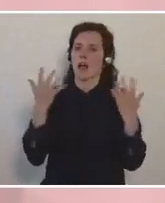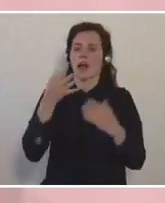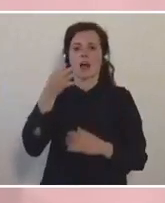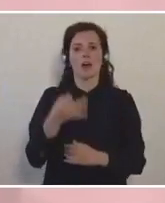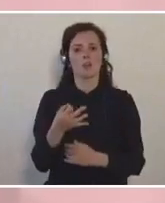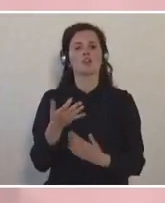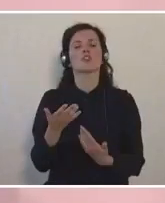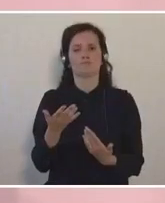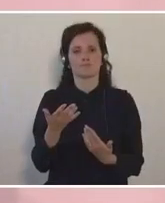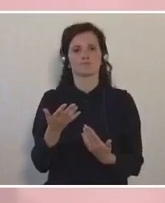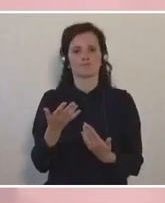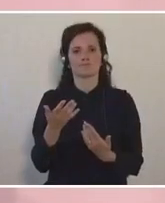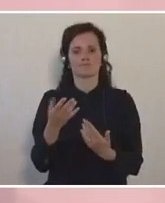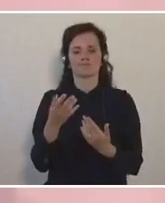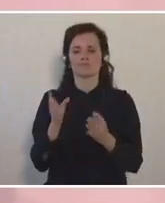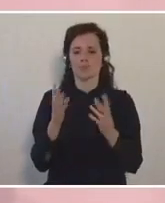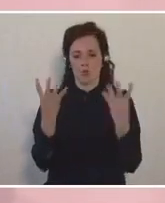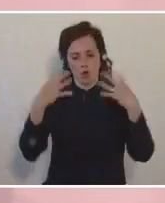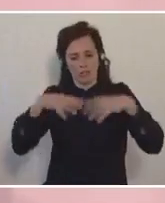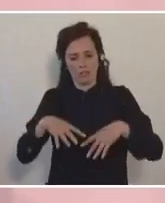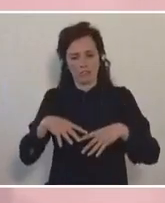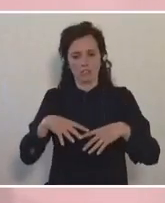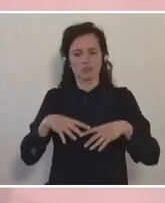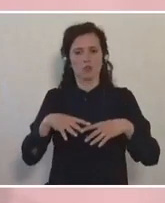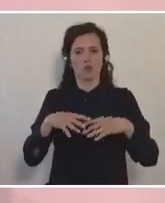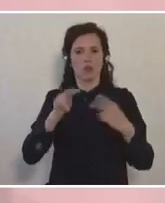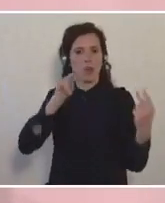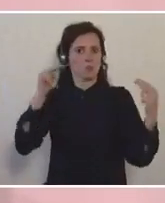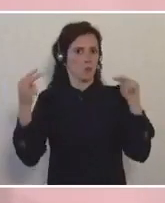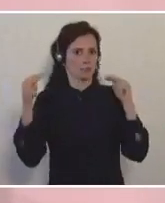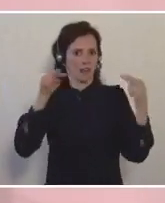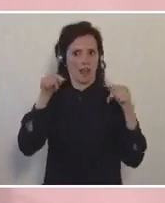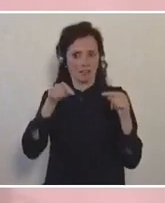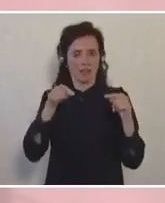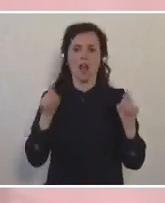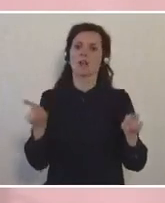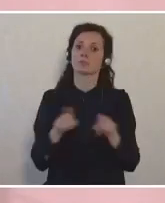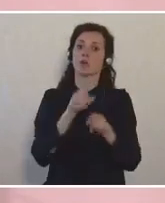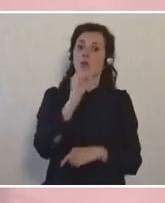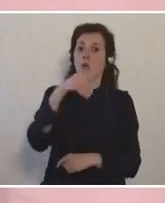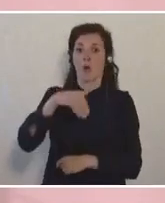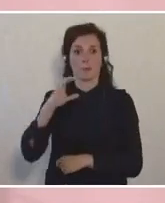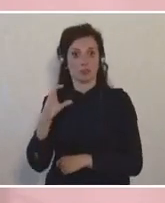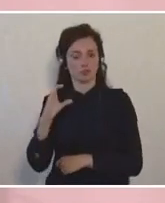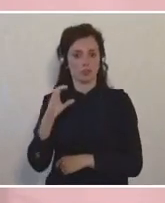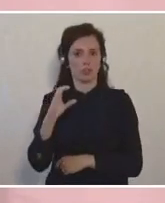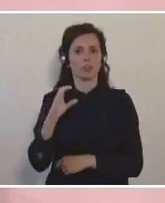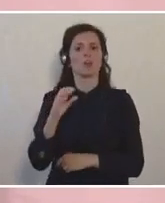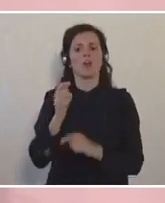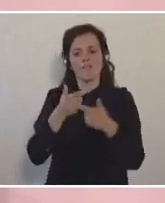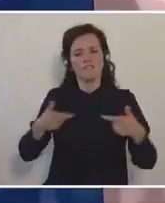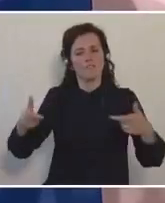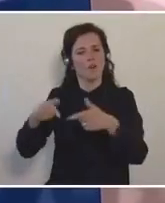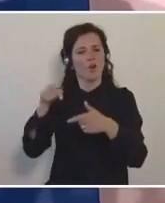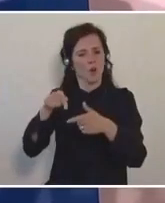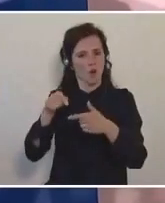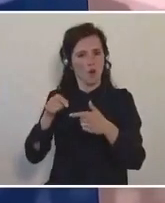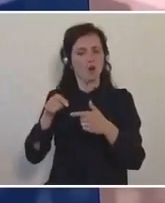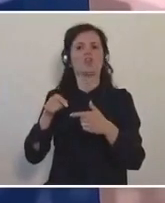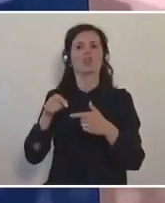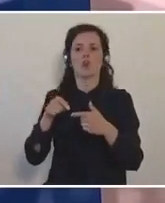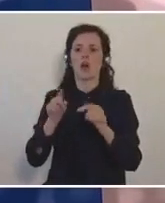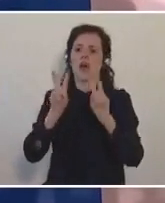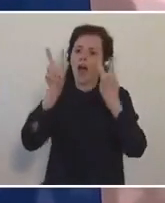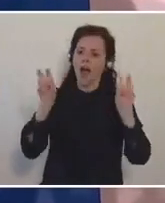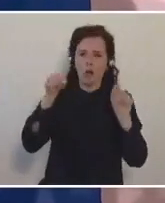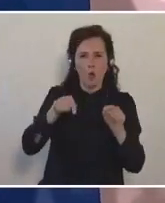like the WTO. The WTO is the forum where many of these issues are going to be discussed. The removal of